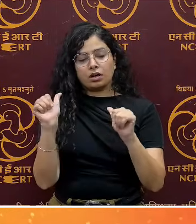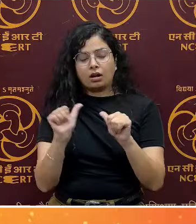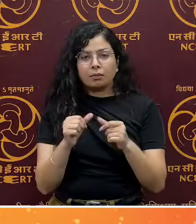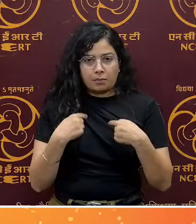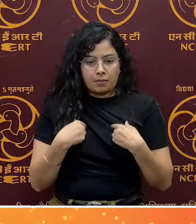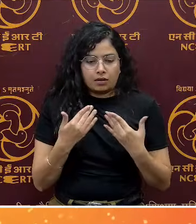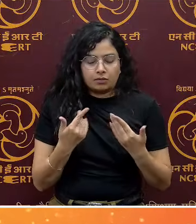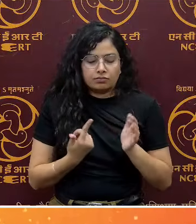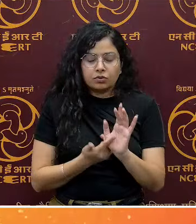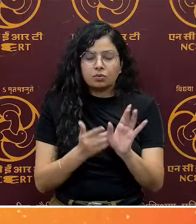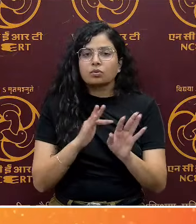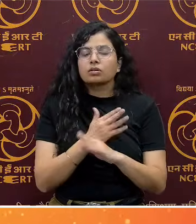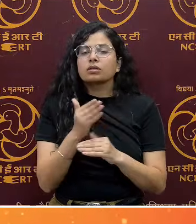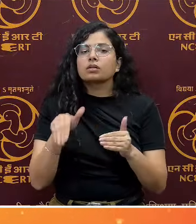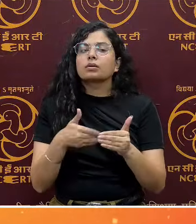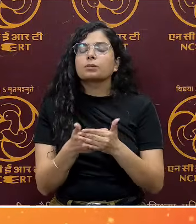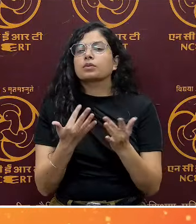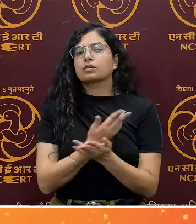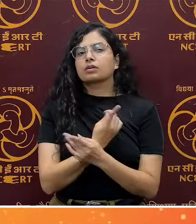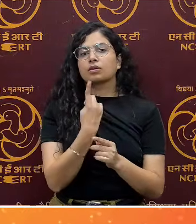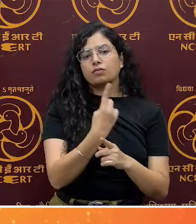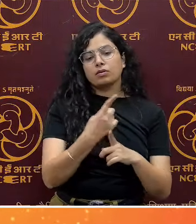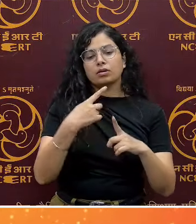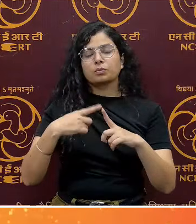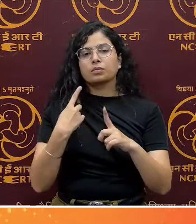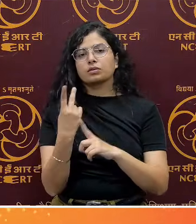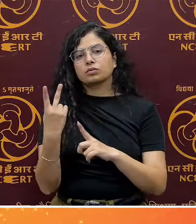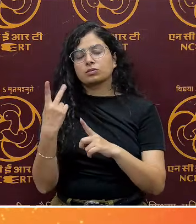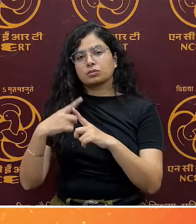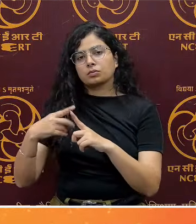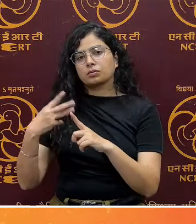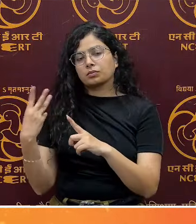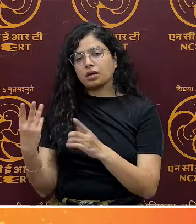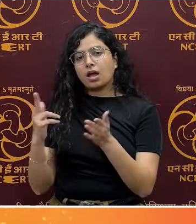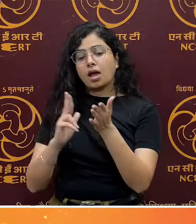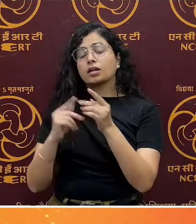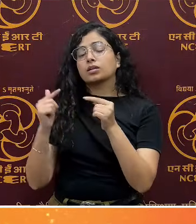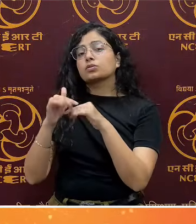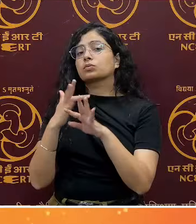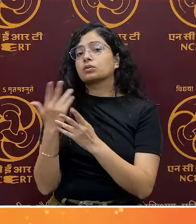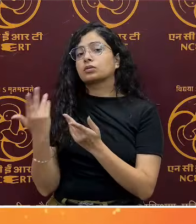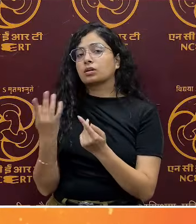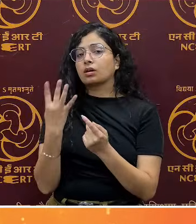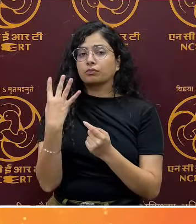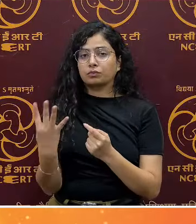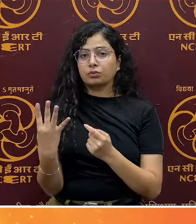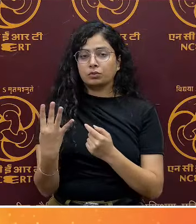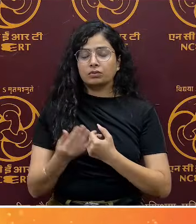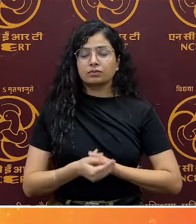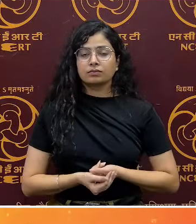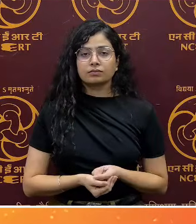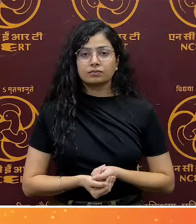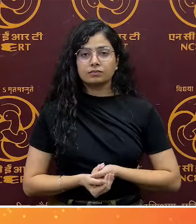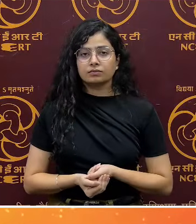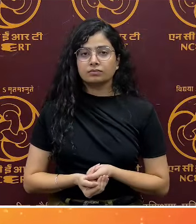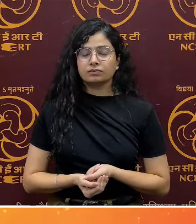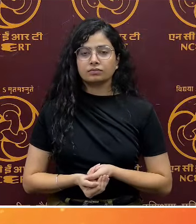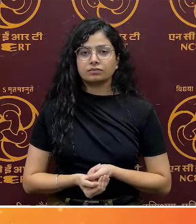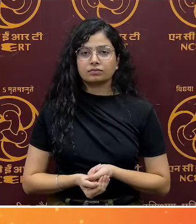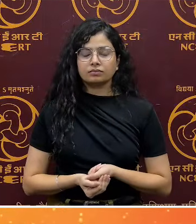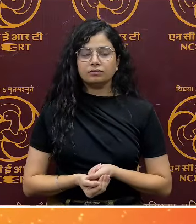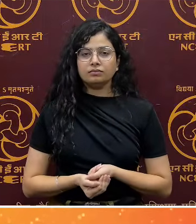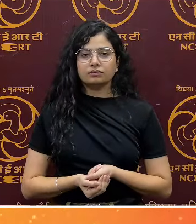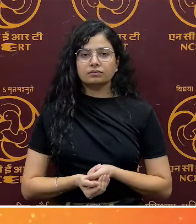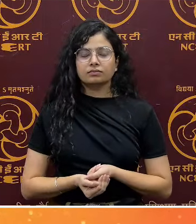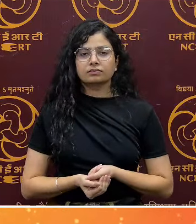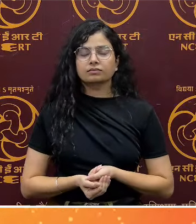this formula. Our series is 1 plus 2 plus n is 4. 4 natural numbers. We have to find the n is here is equals to